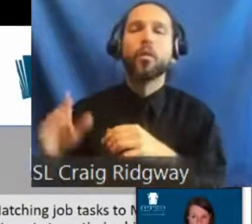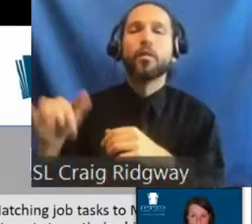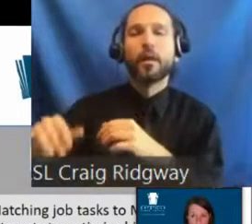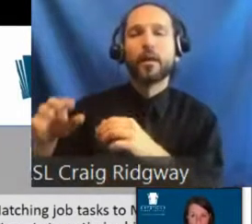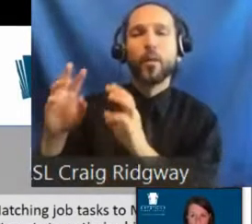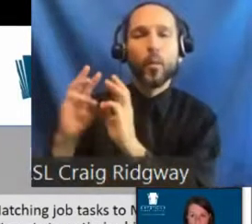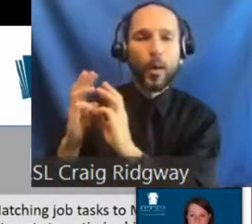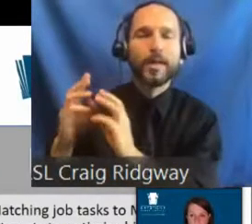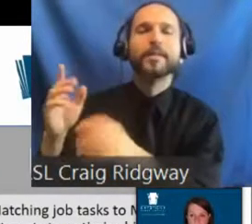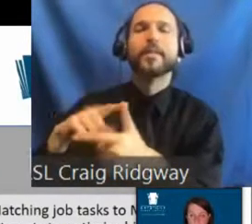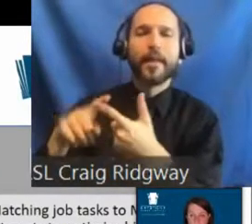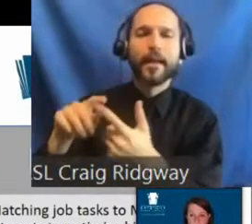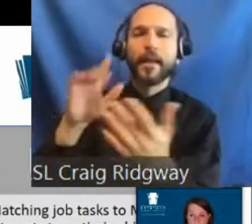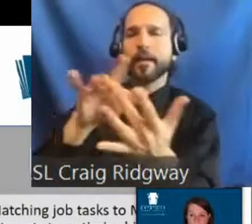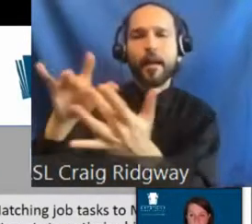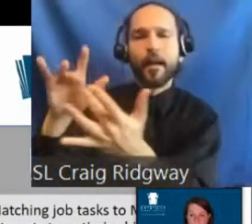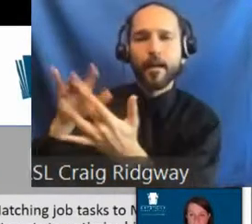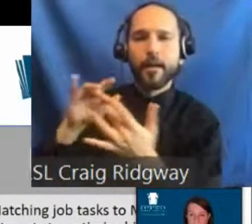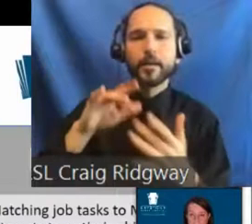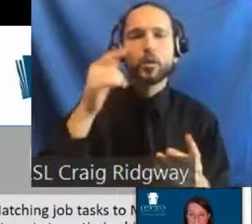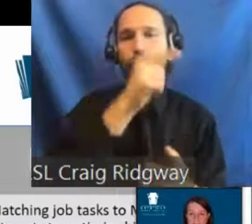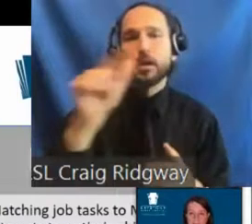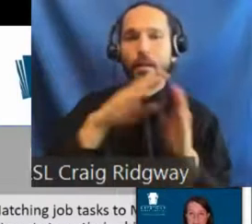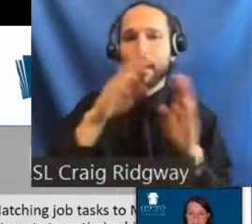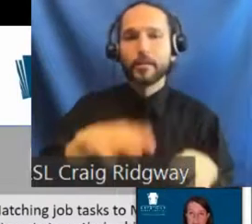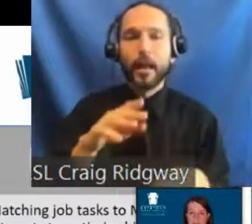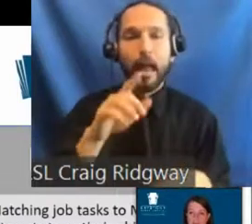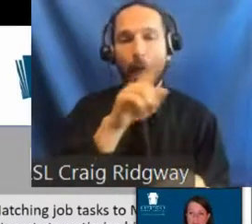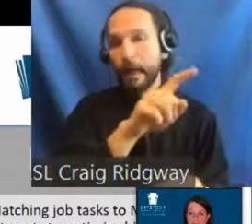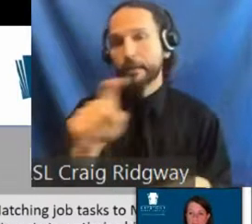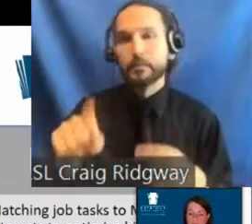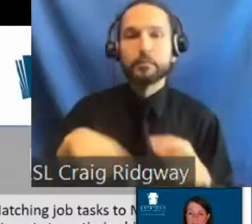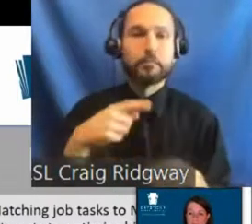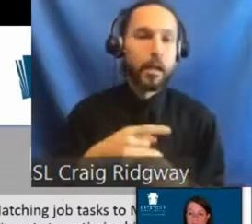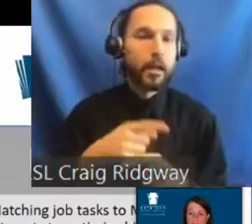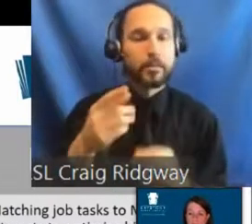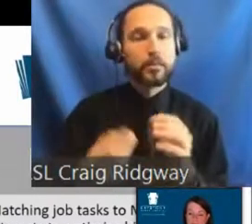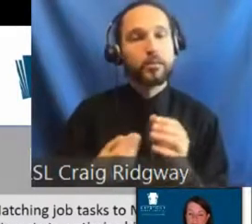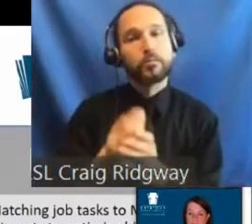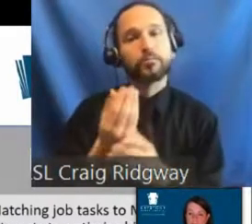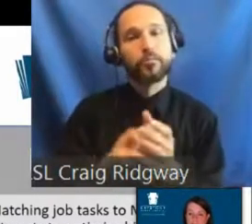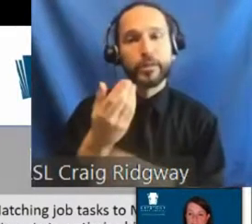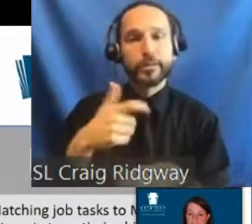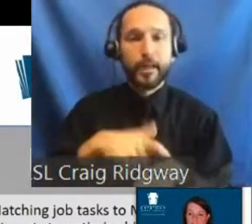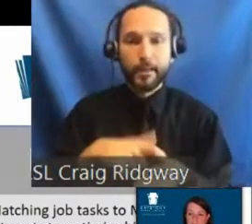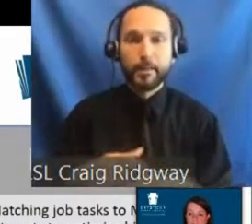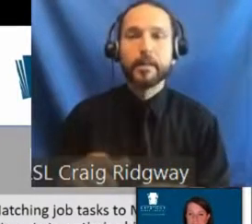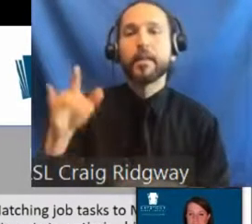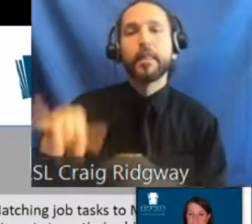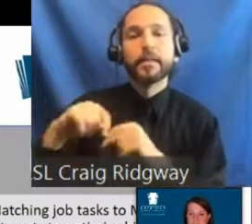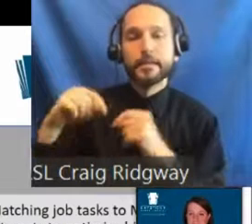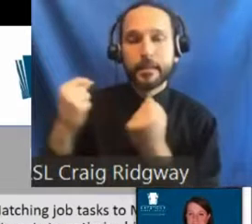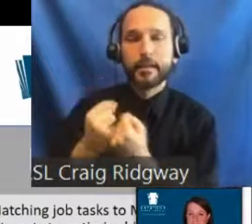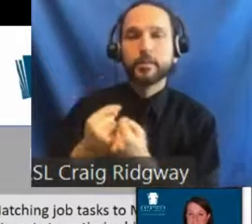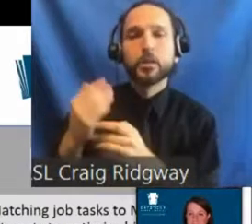out to as many local greenhouses as they could find to ask about options for the spring. The team shared the